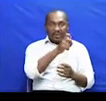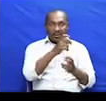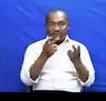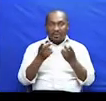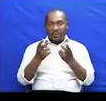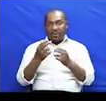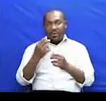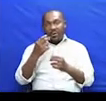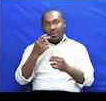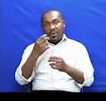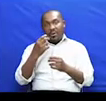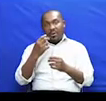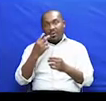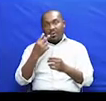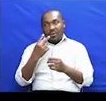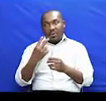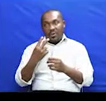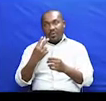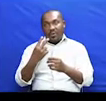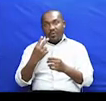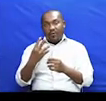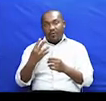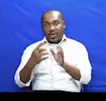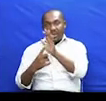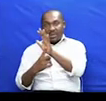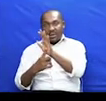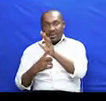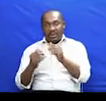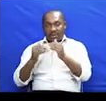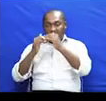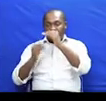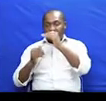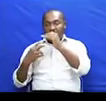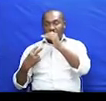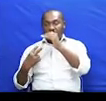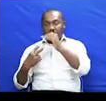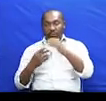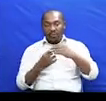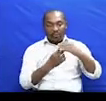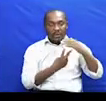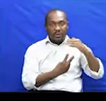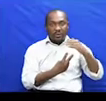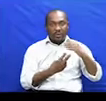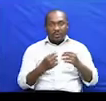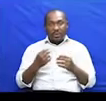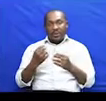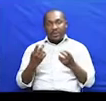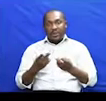2x equals to 46. By 2, x makes 23. So the